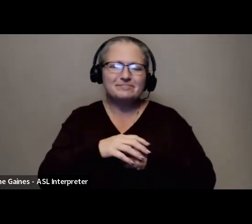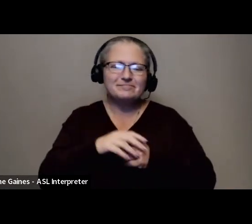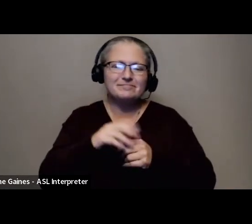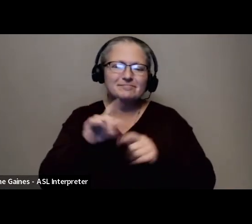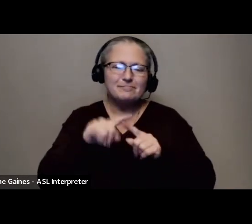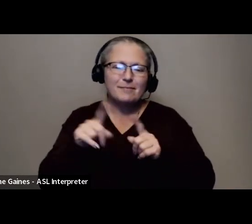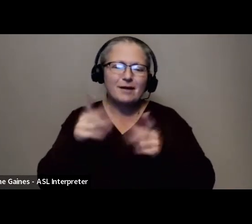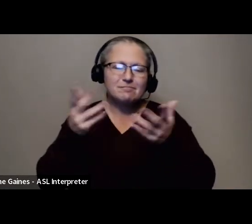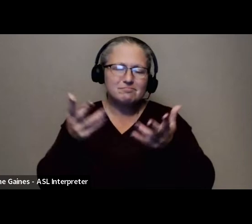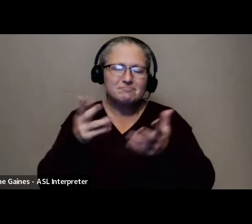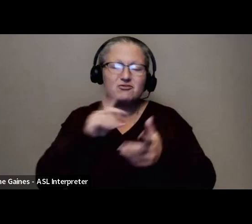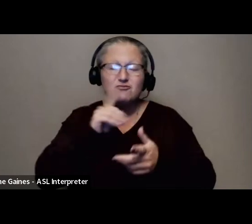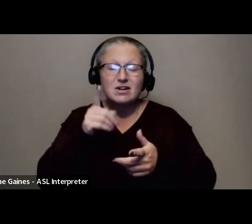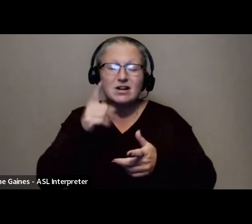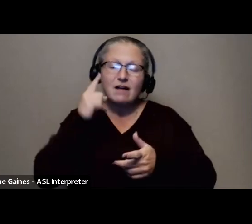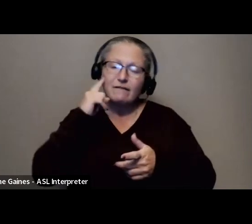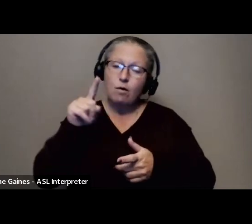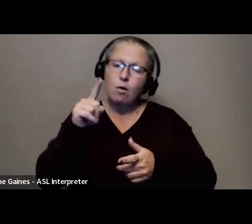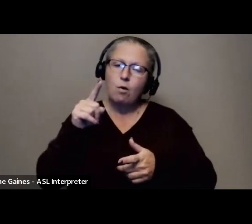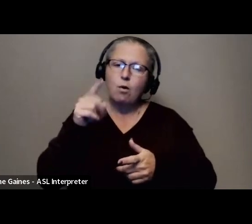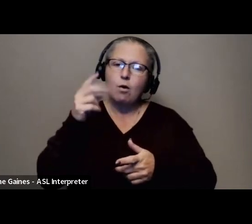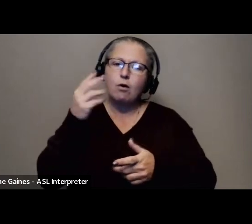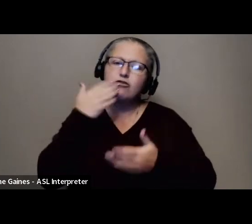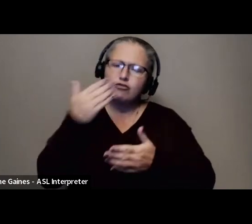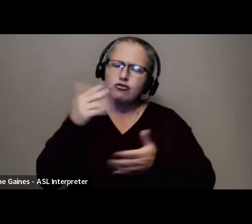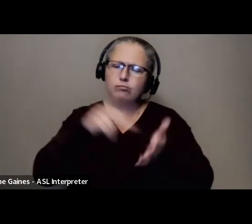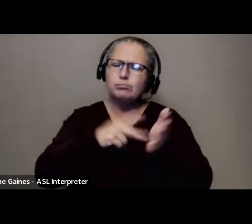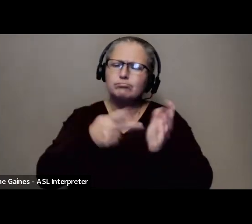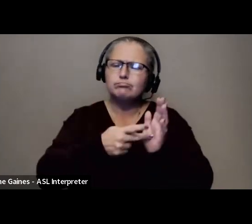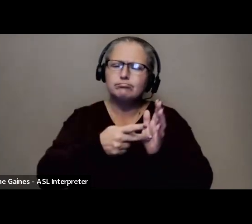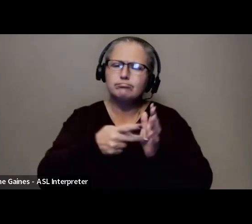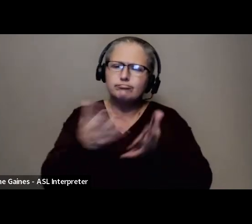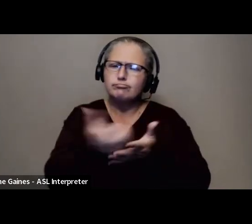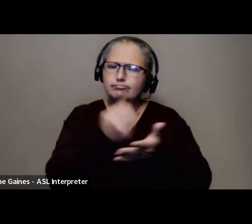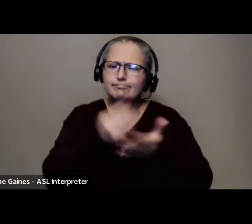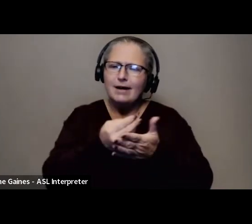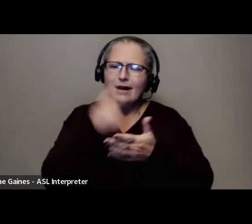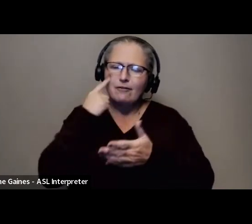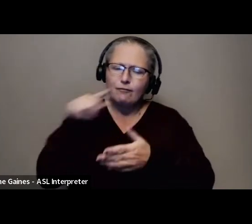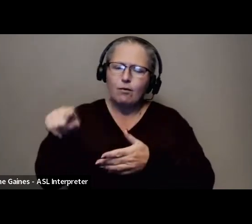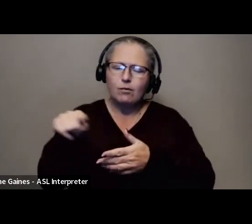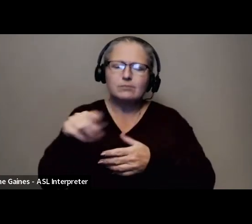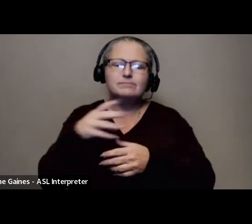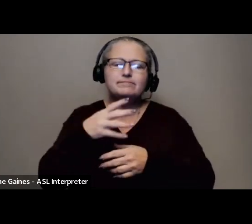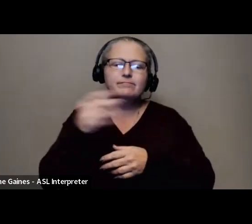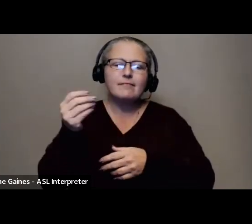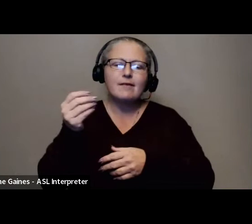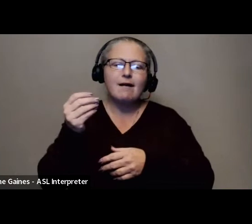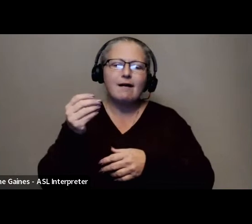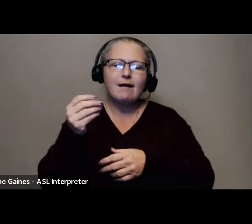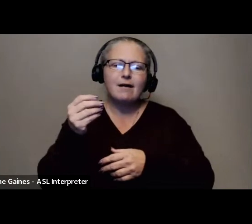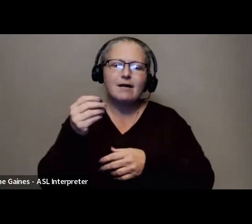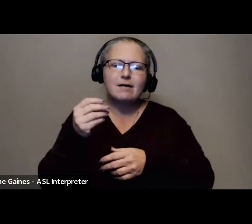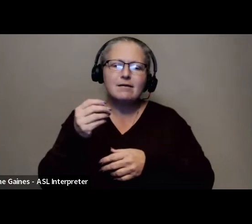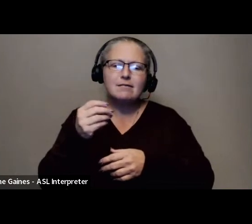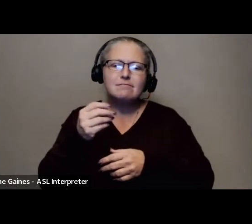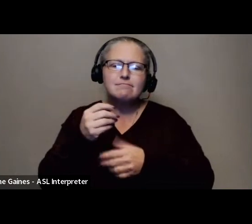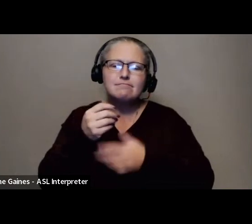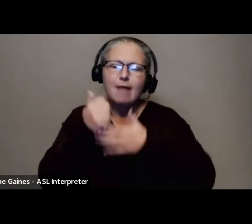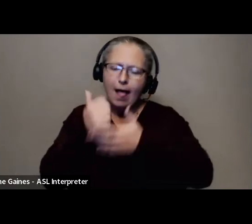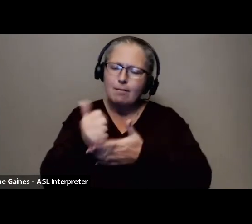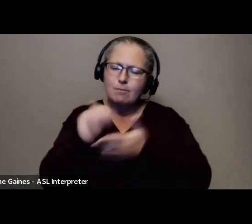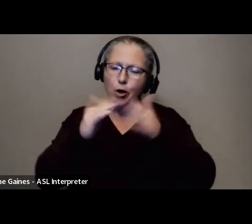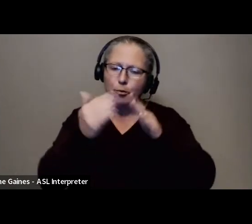in the end, it's really for a good cause, and it really entices community